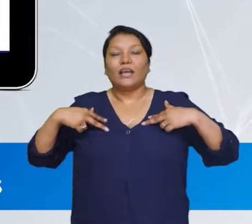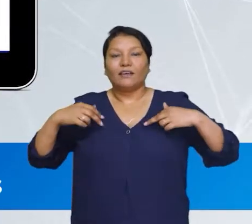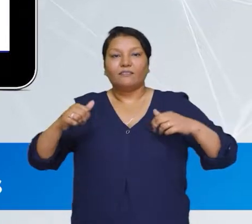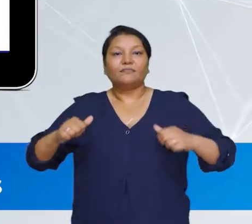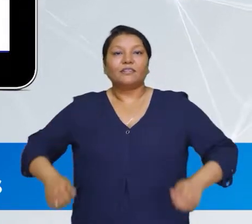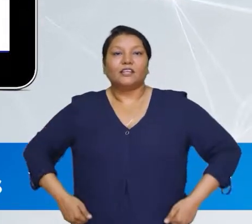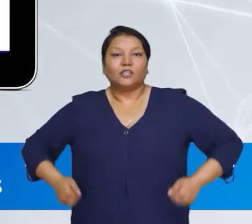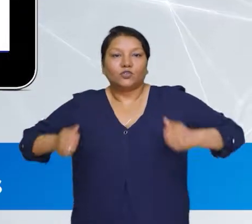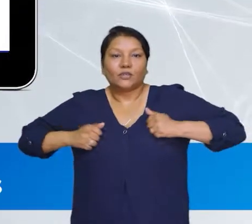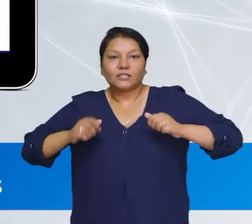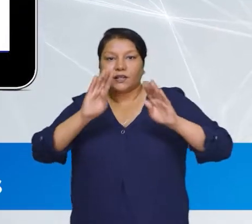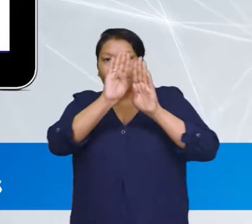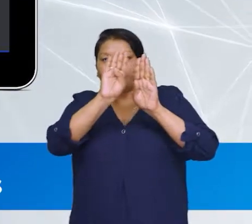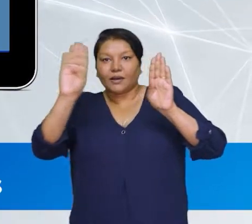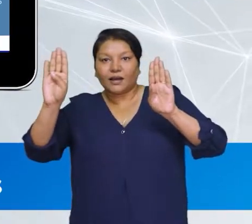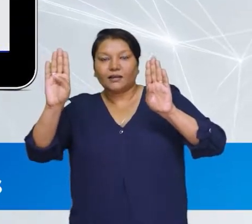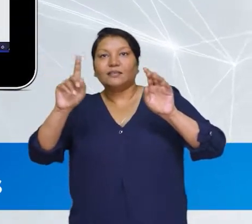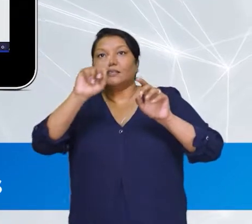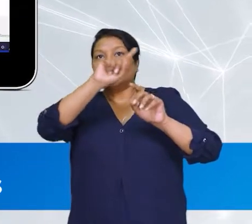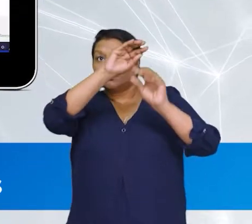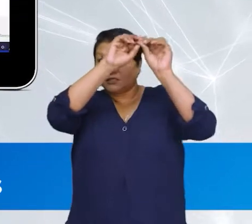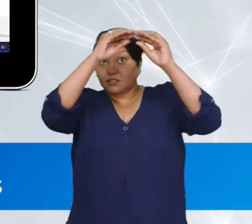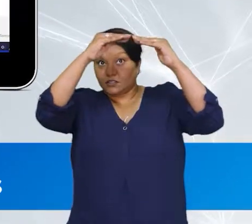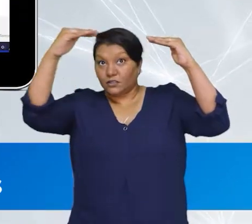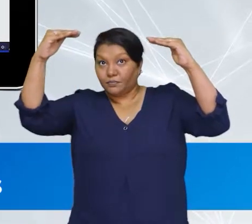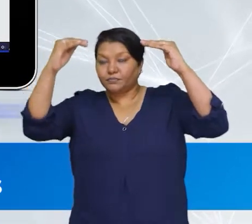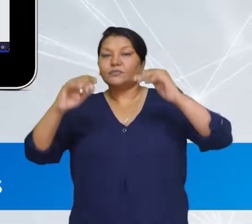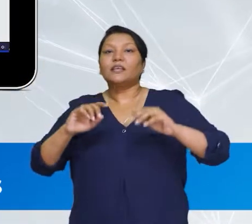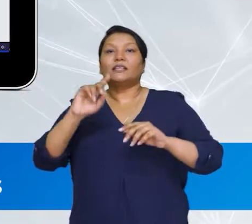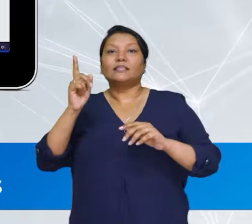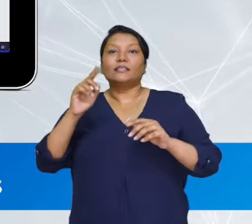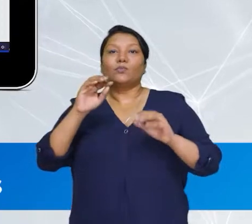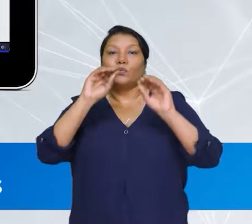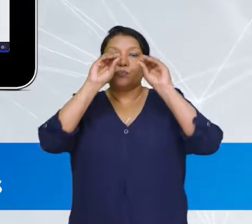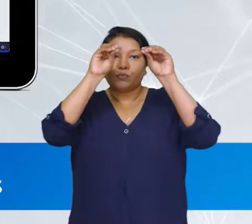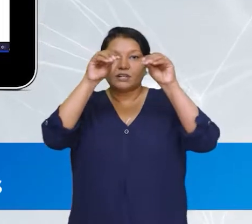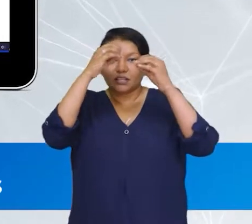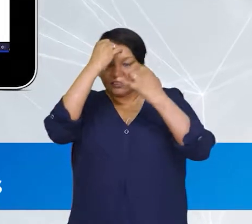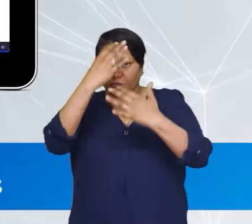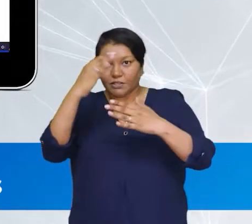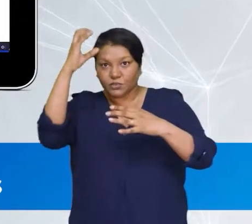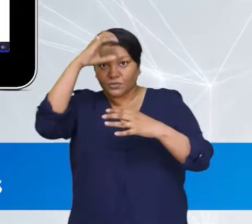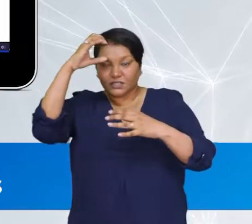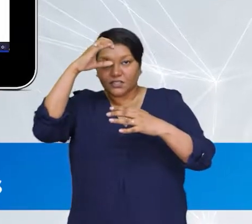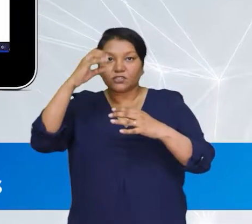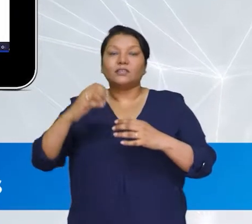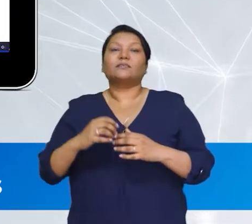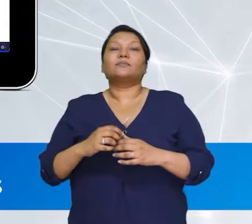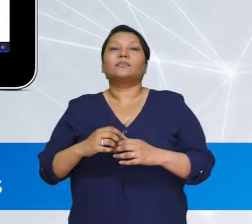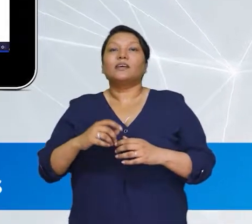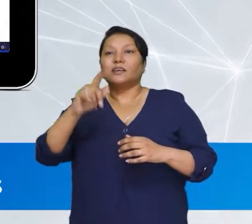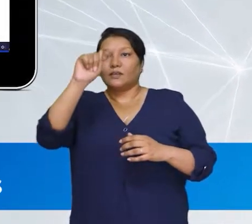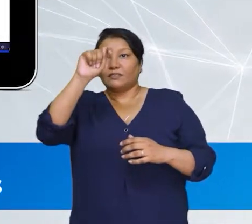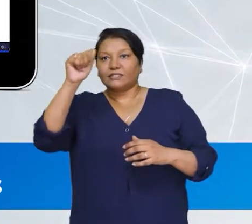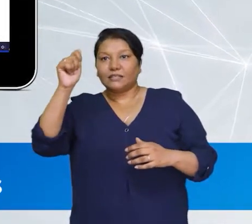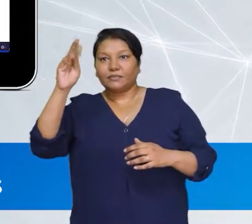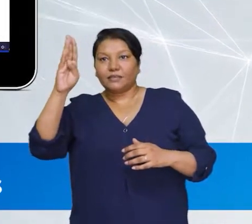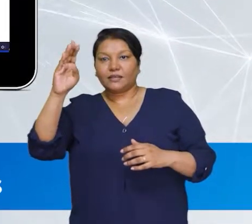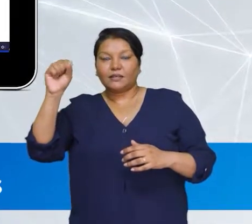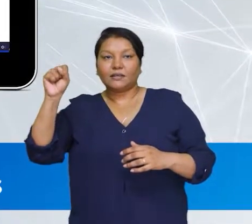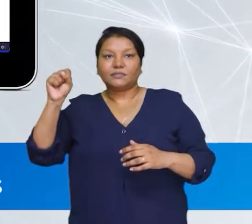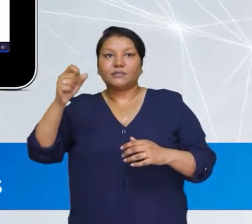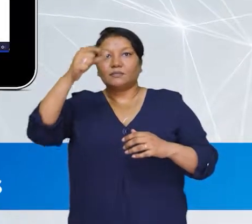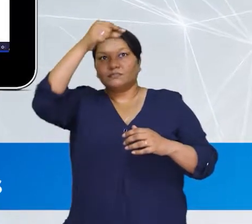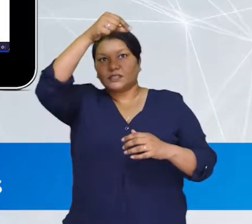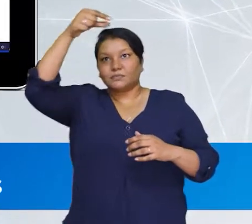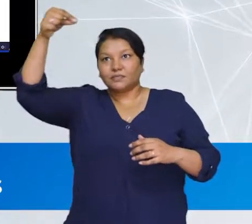you enter or view the address of a web page. Tabs. This allows you to open multiple web